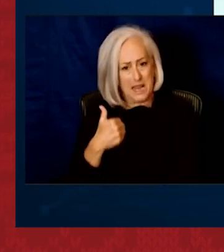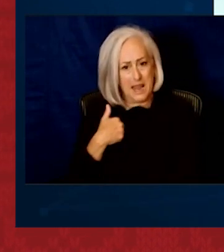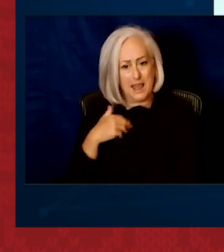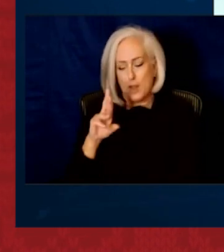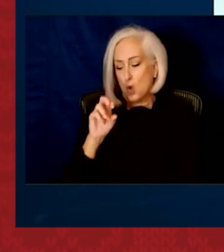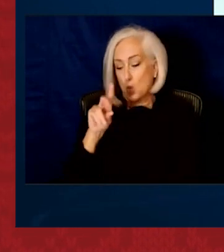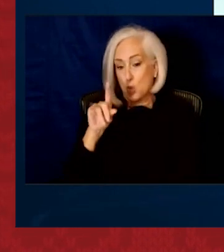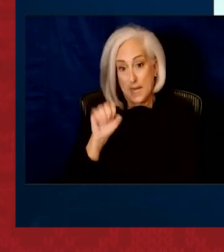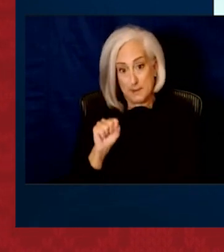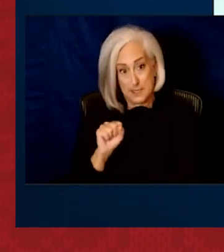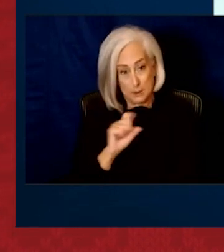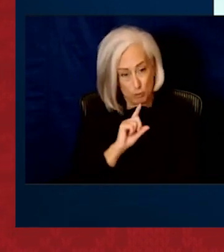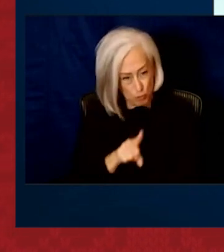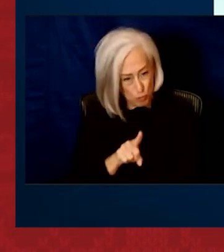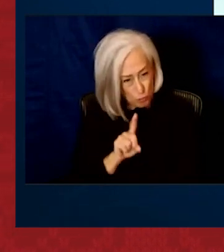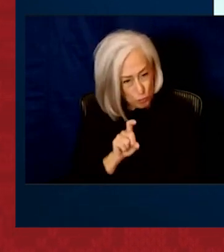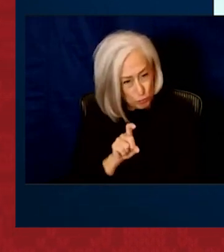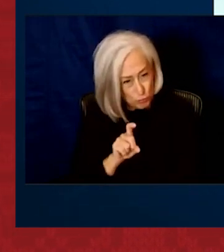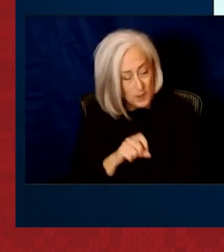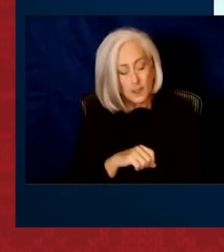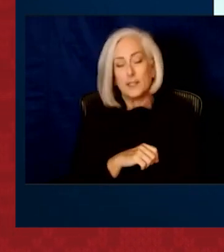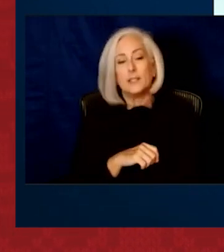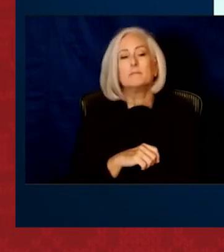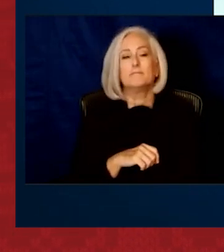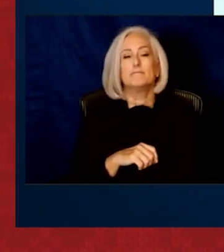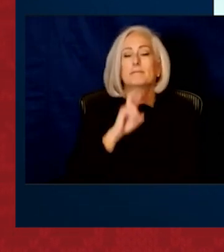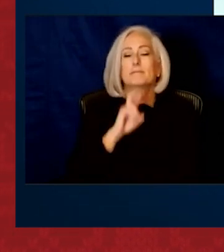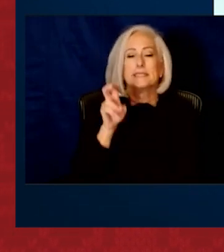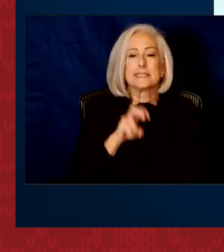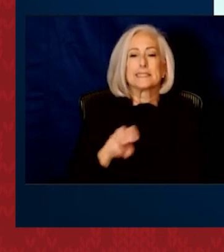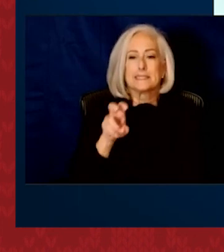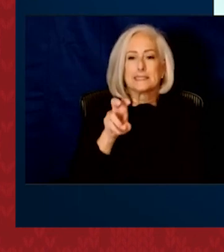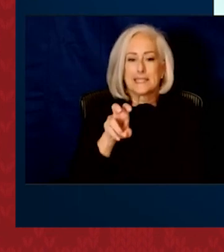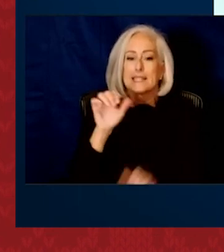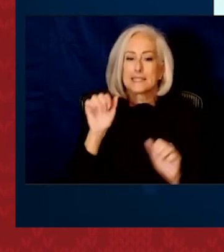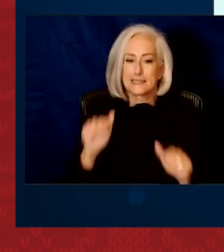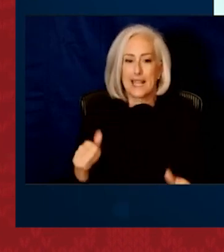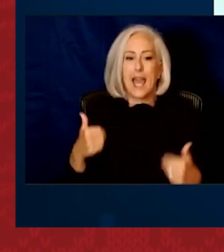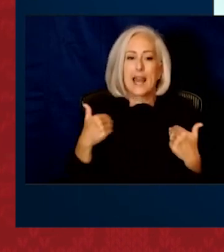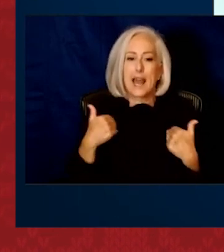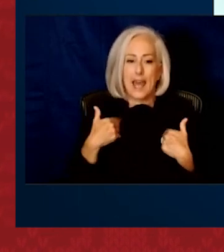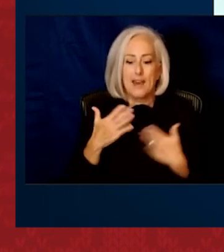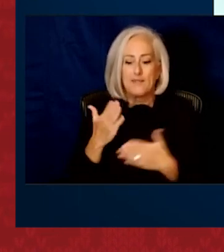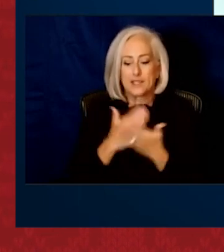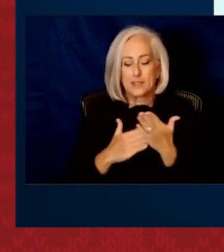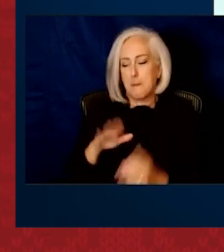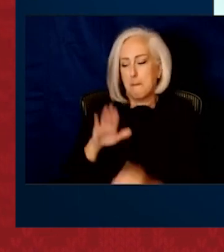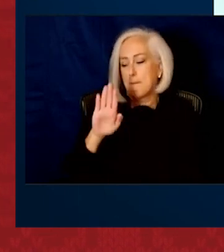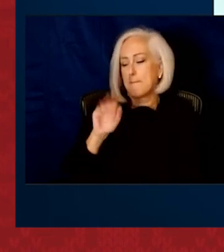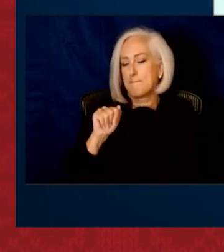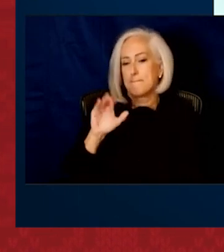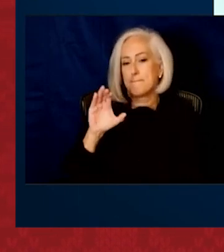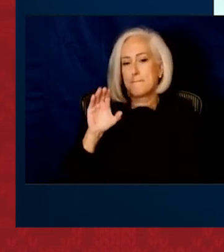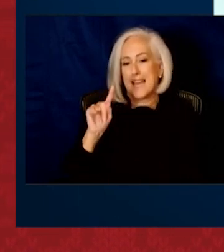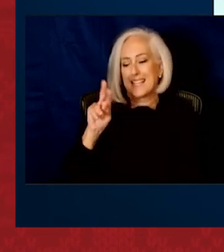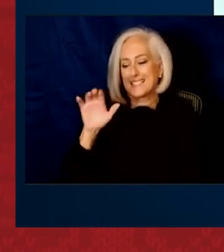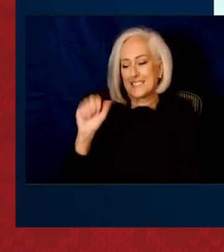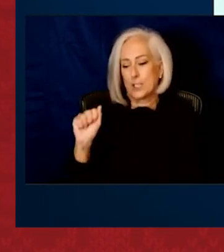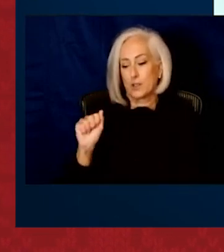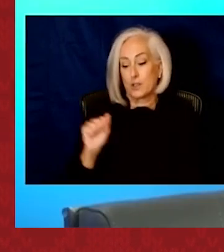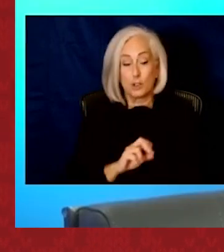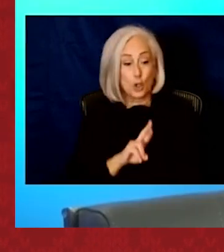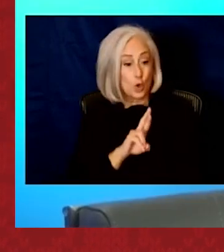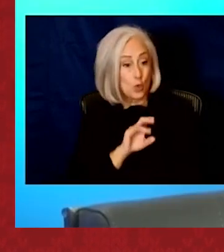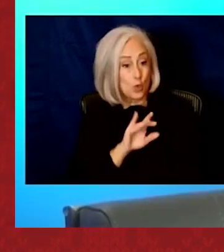it is? So snakes can carry some certain bacteria. They do not carry rabies,